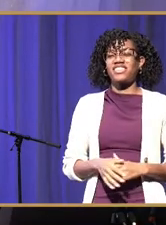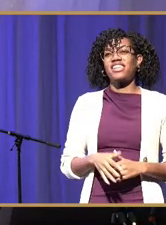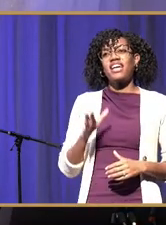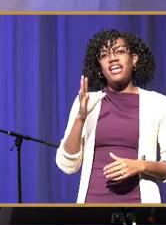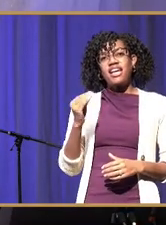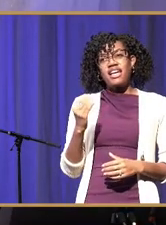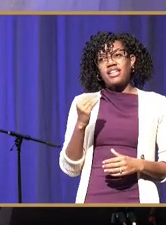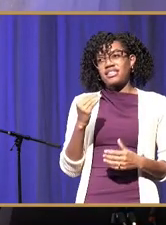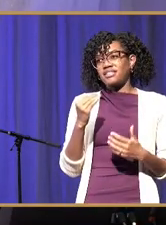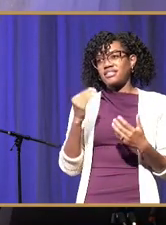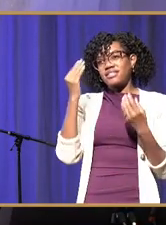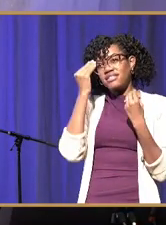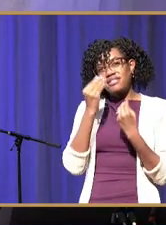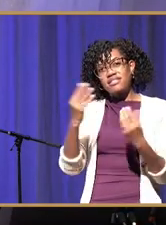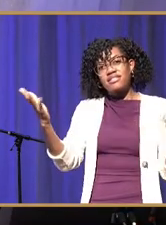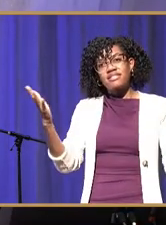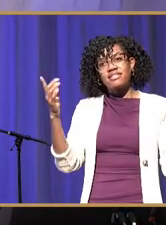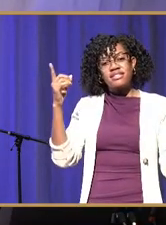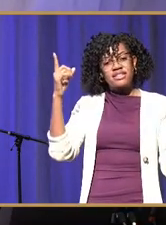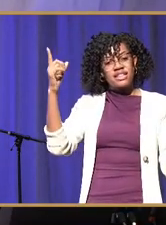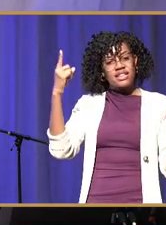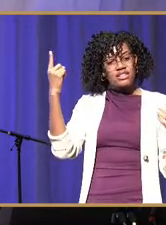and tell them that he's just a prayer away.